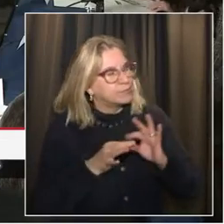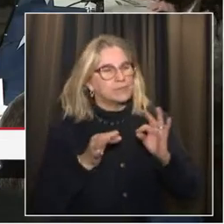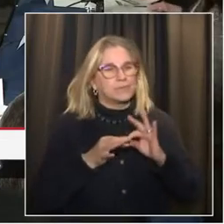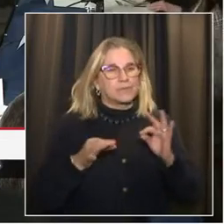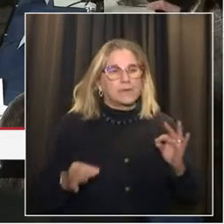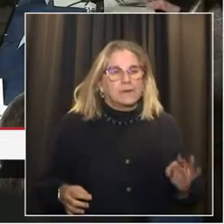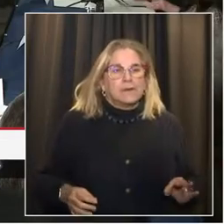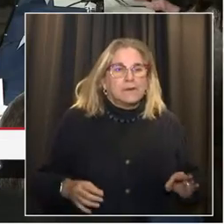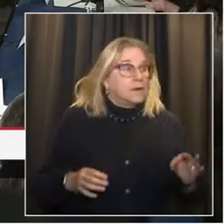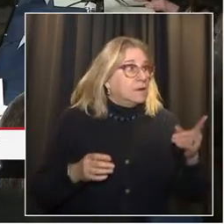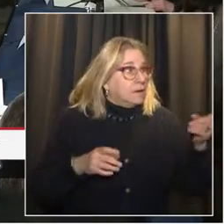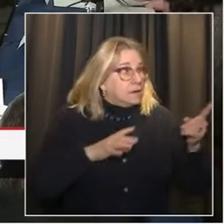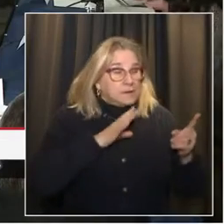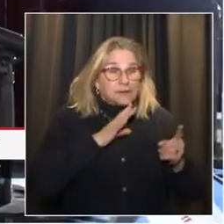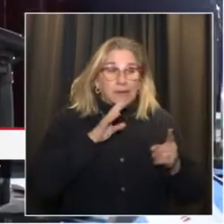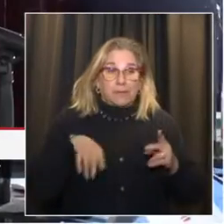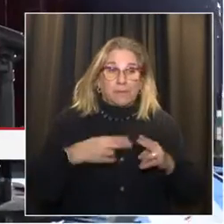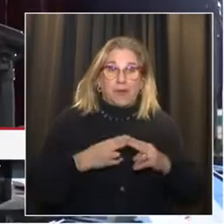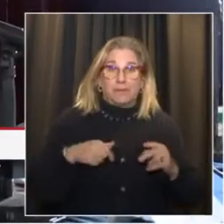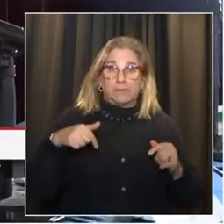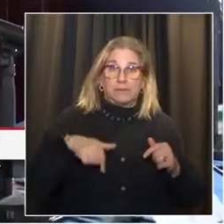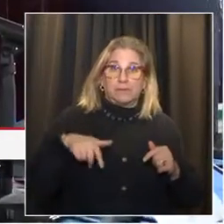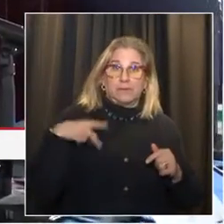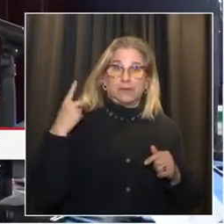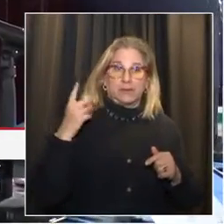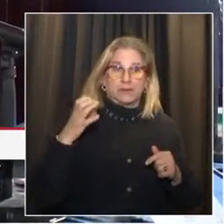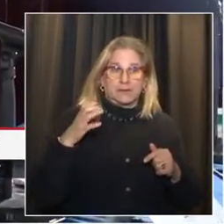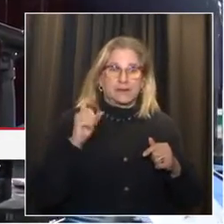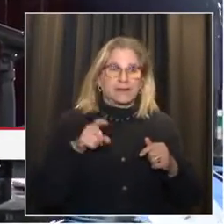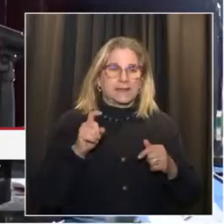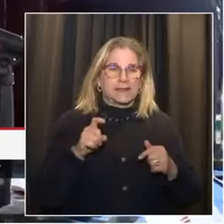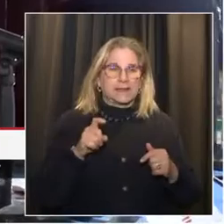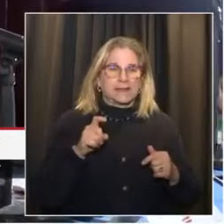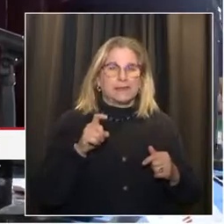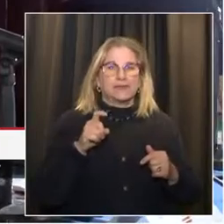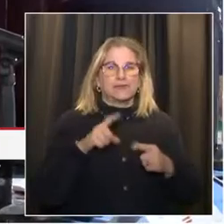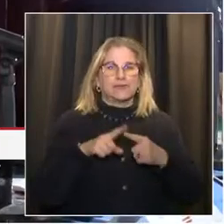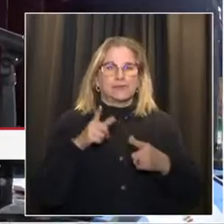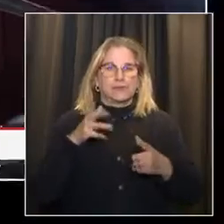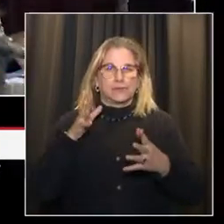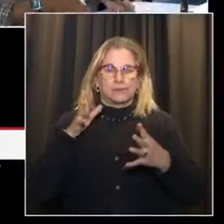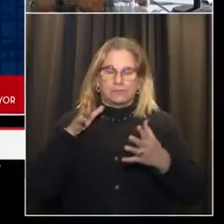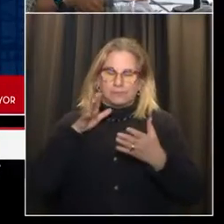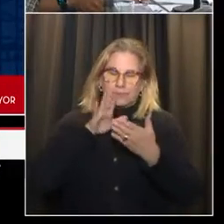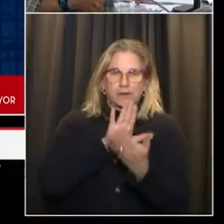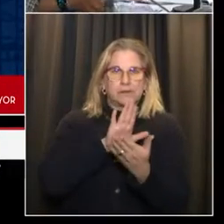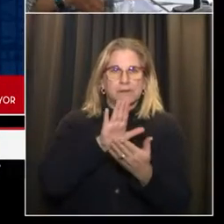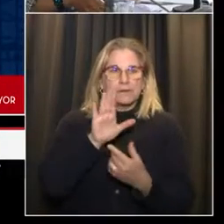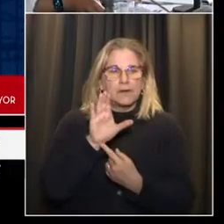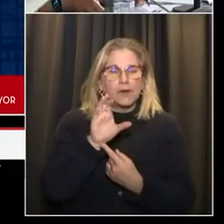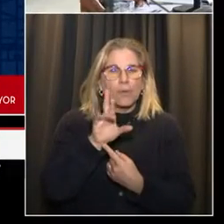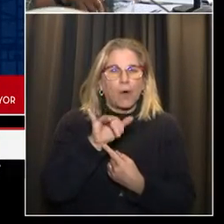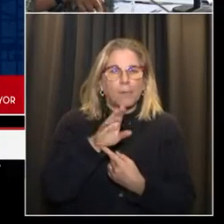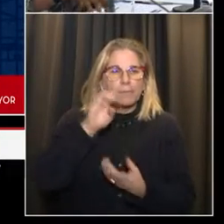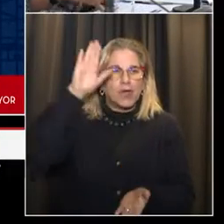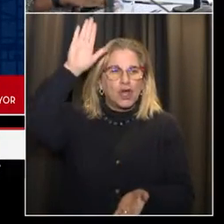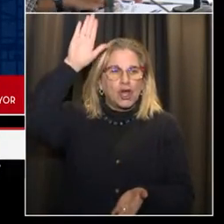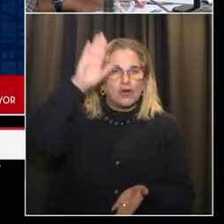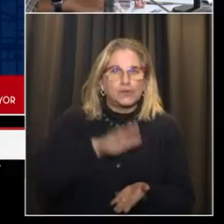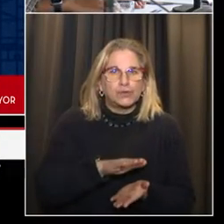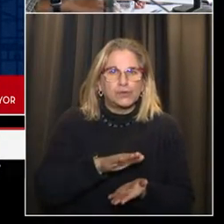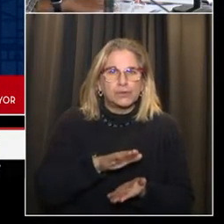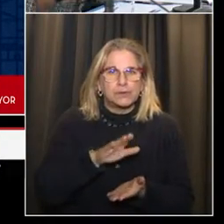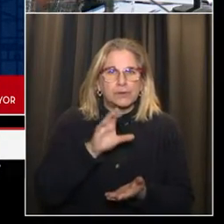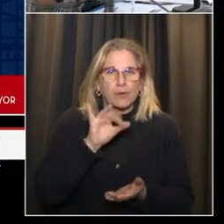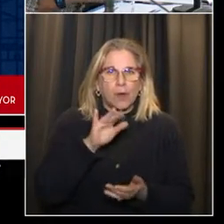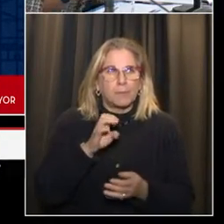crime, increasing safety for our visitors and our residents across the city. So we are going to spend some time, you can go to the